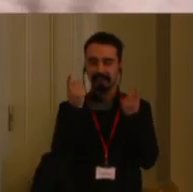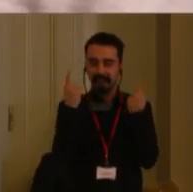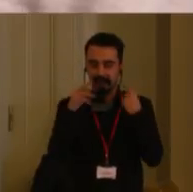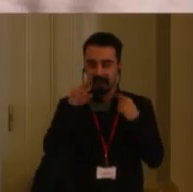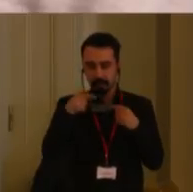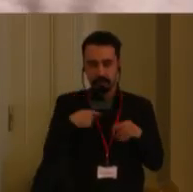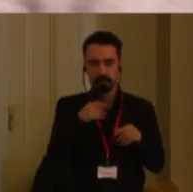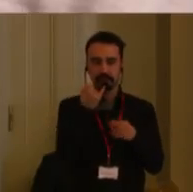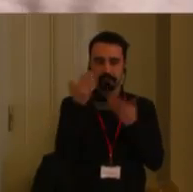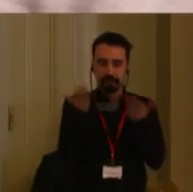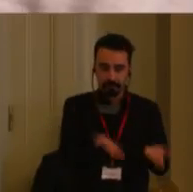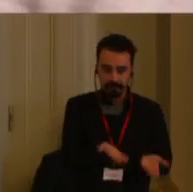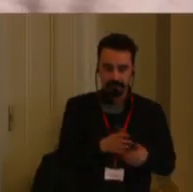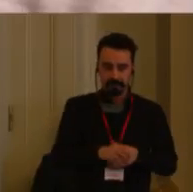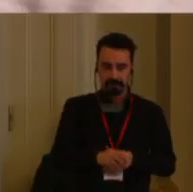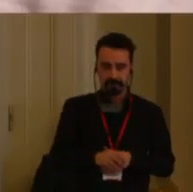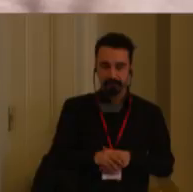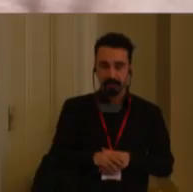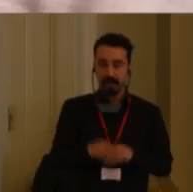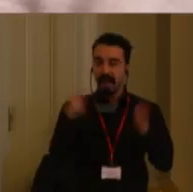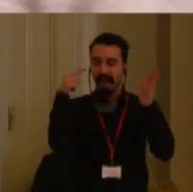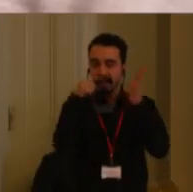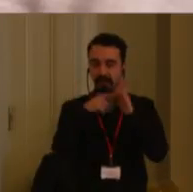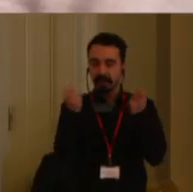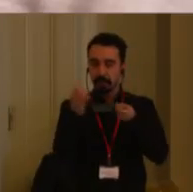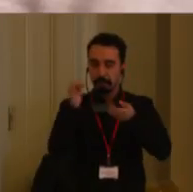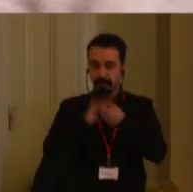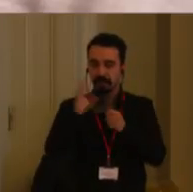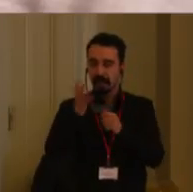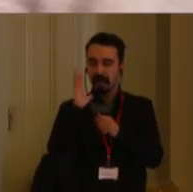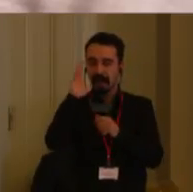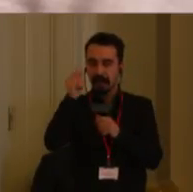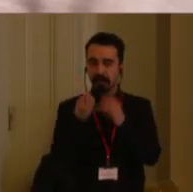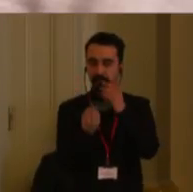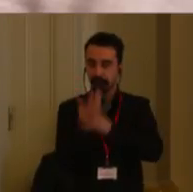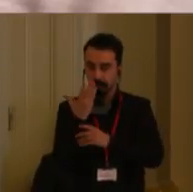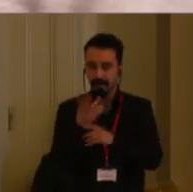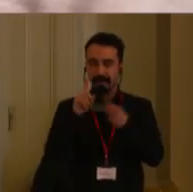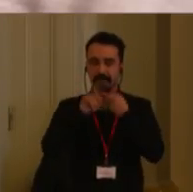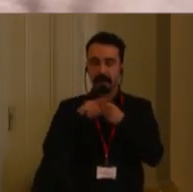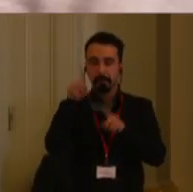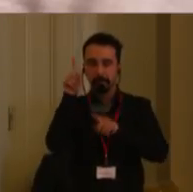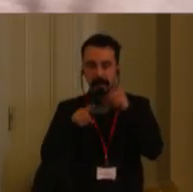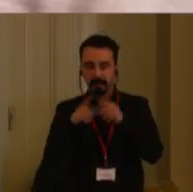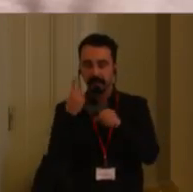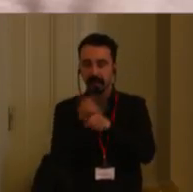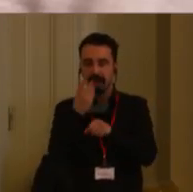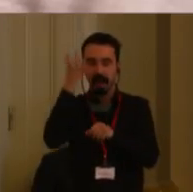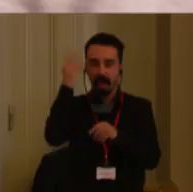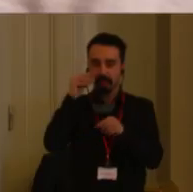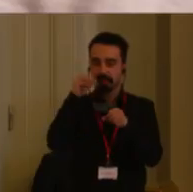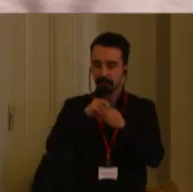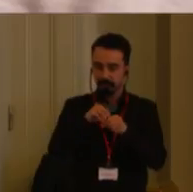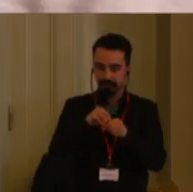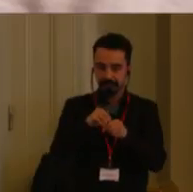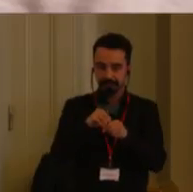much moss, if you like. We can't pretend fully to understand the motivations and drivers of other countries'